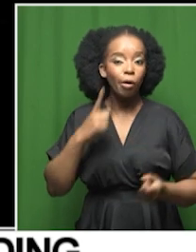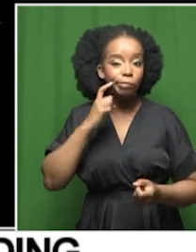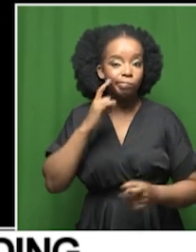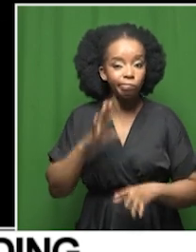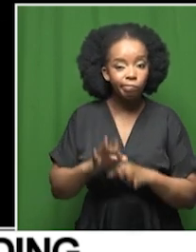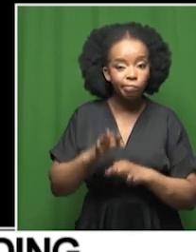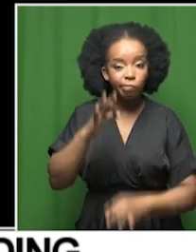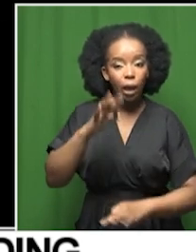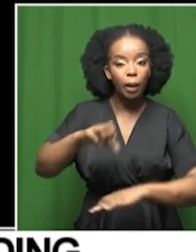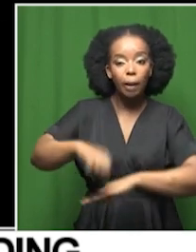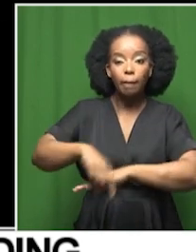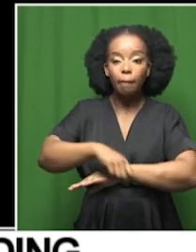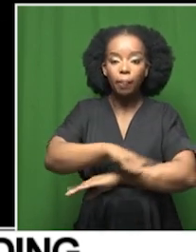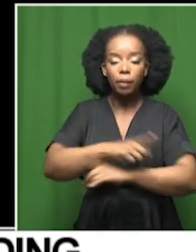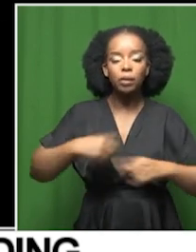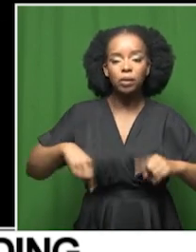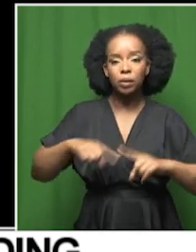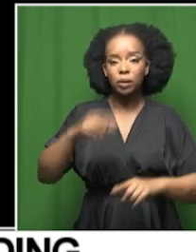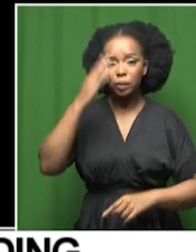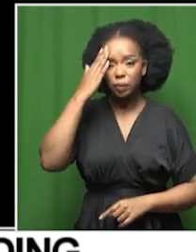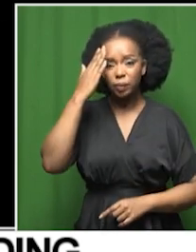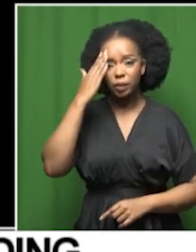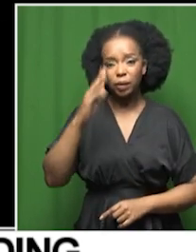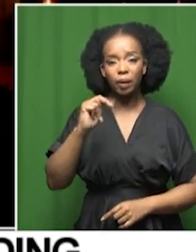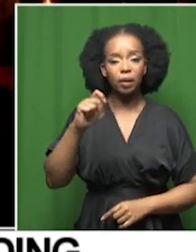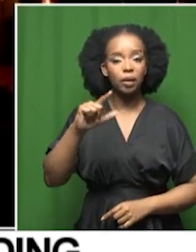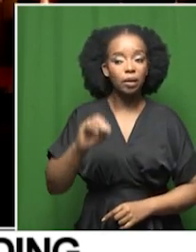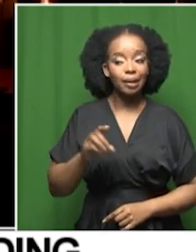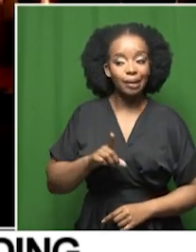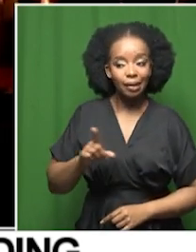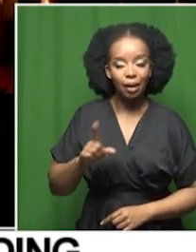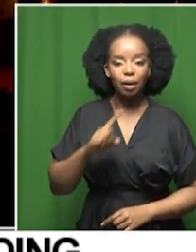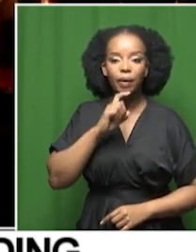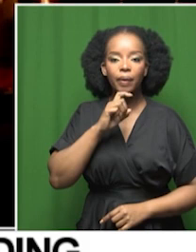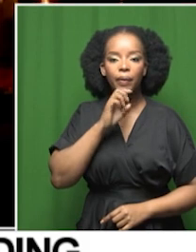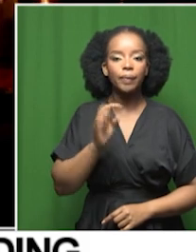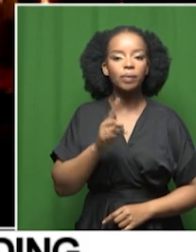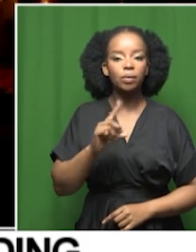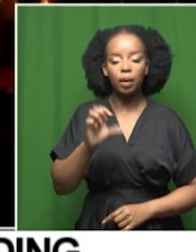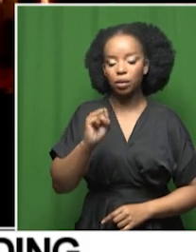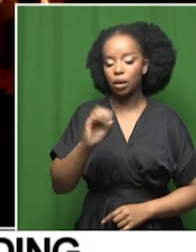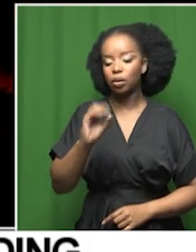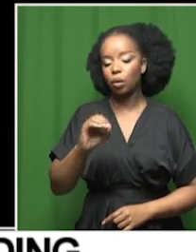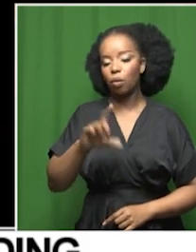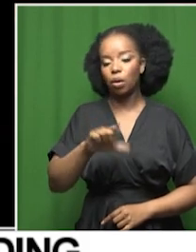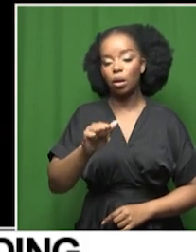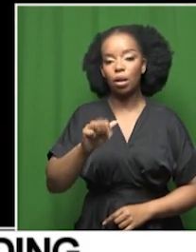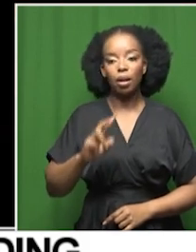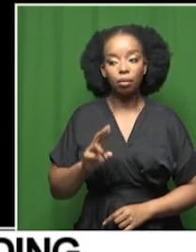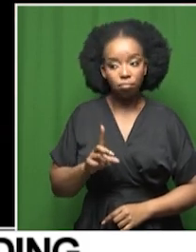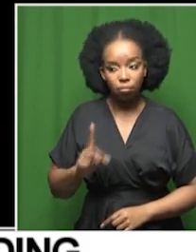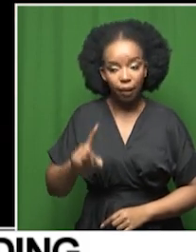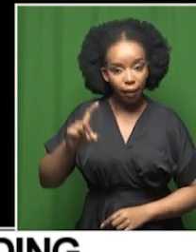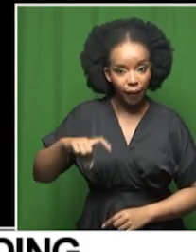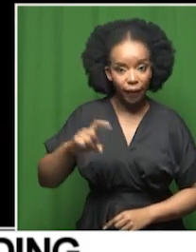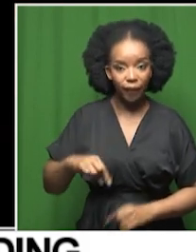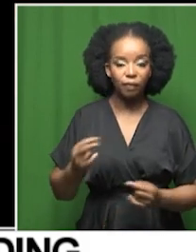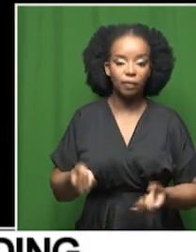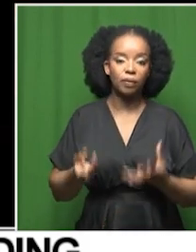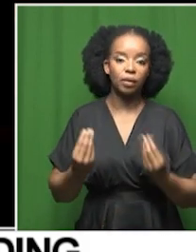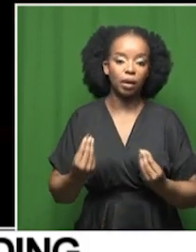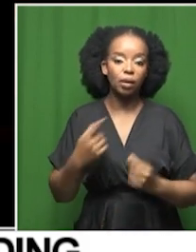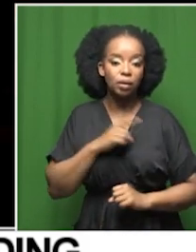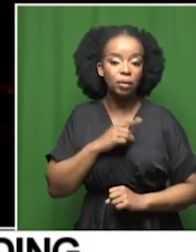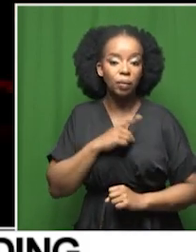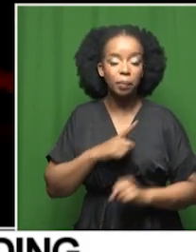where renewable energy or solar or battery might not necessarily be able to meet that need. And that's why one's looking at other forms of embedded generation,